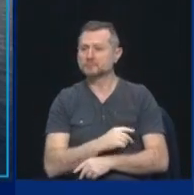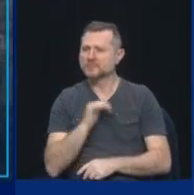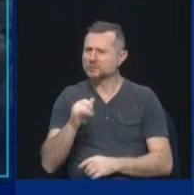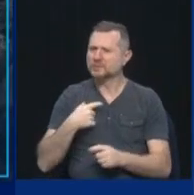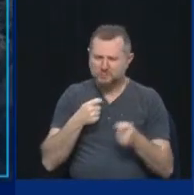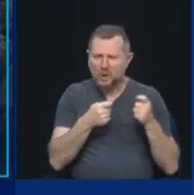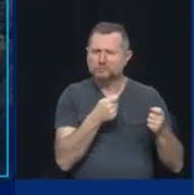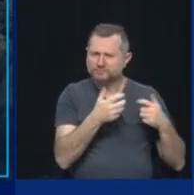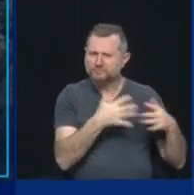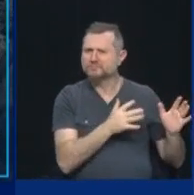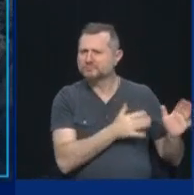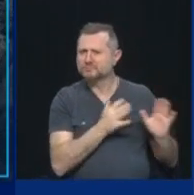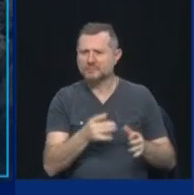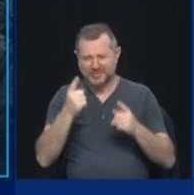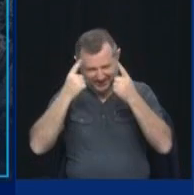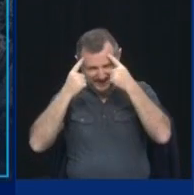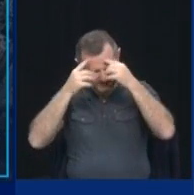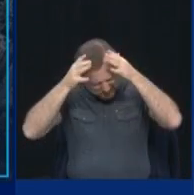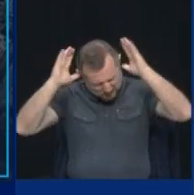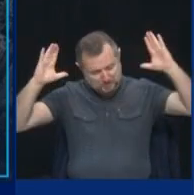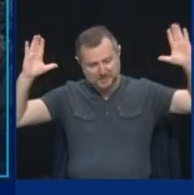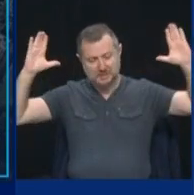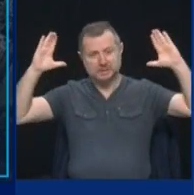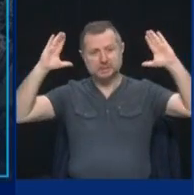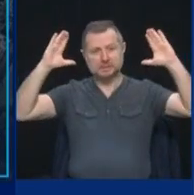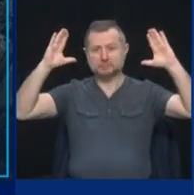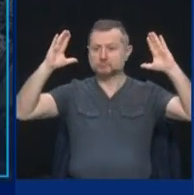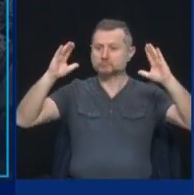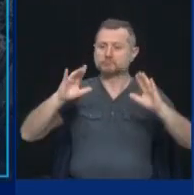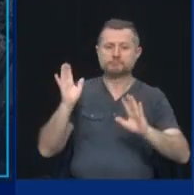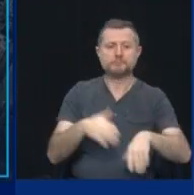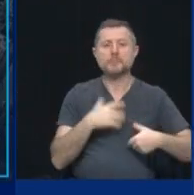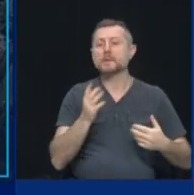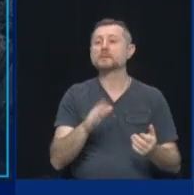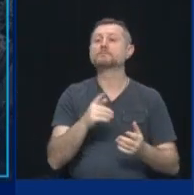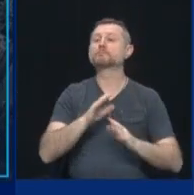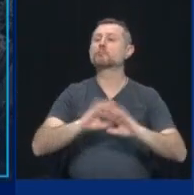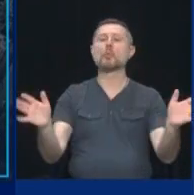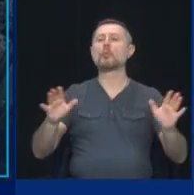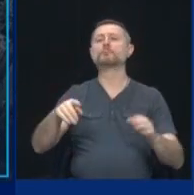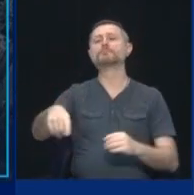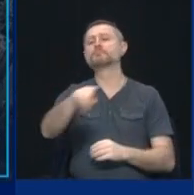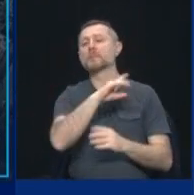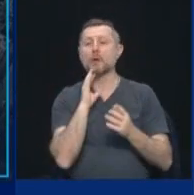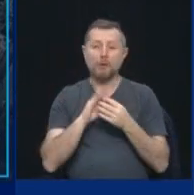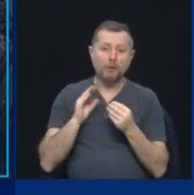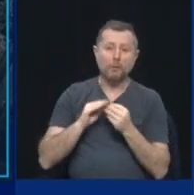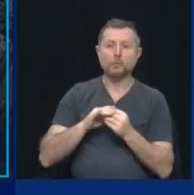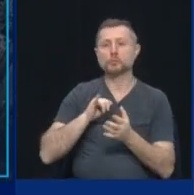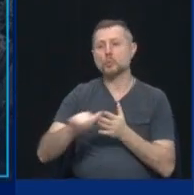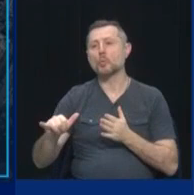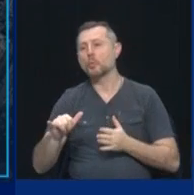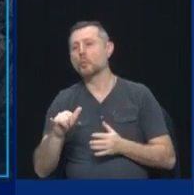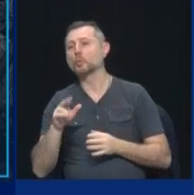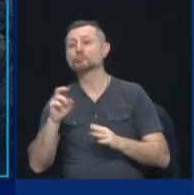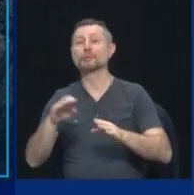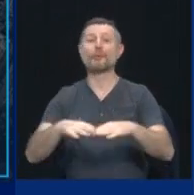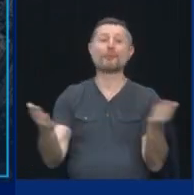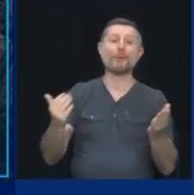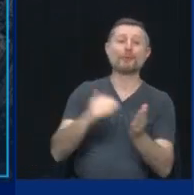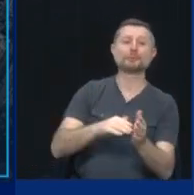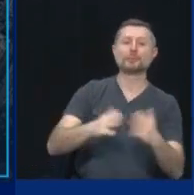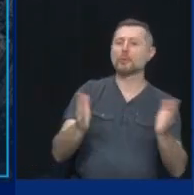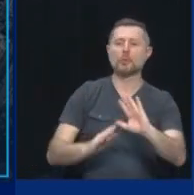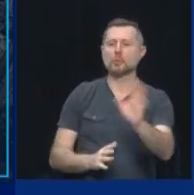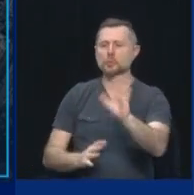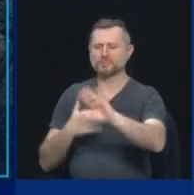have to think big and get past it. So don't think about New York reopening. I talk to all these governors all day long, and they say,